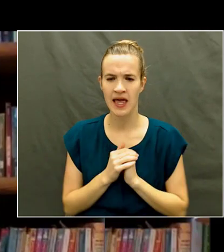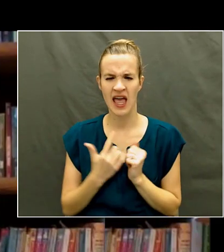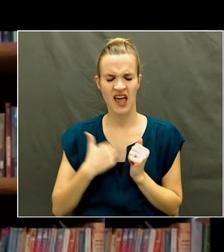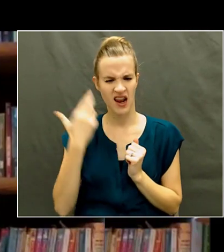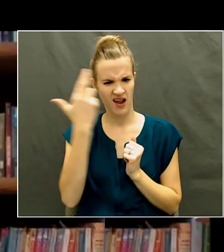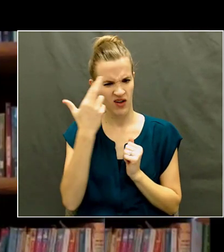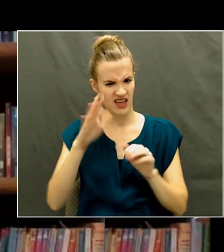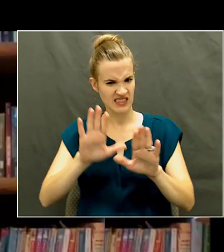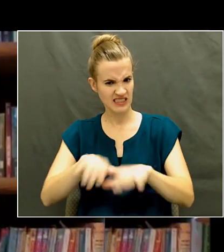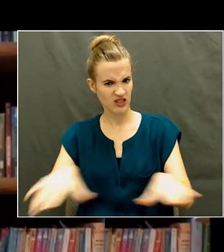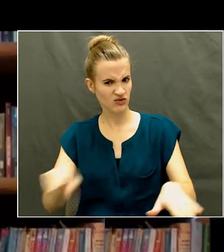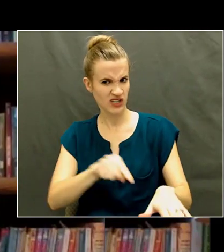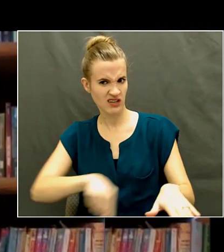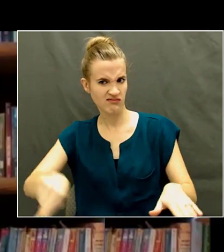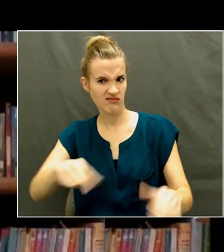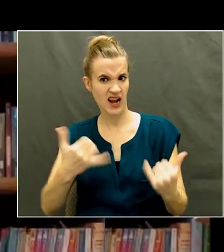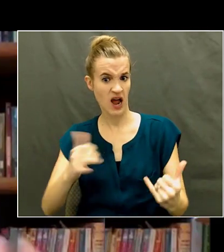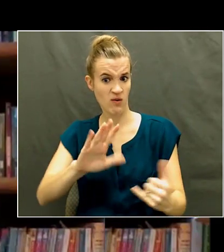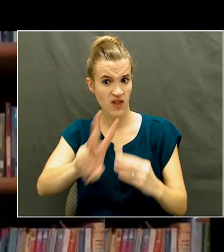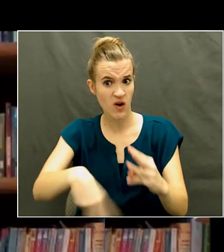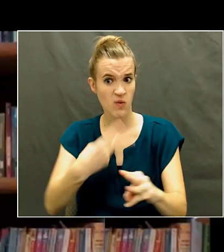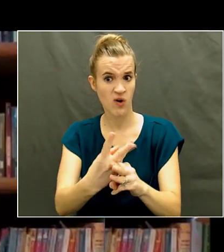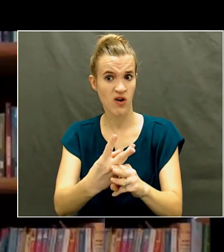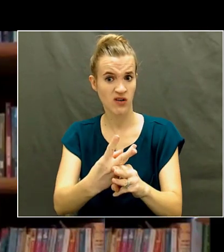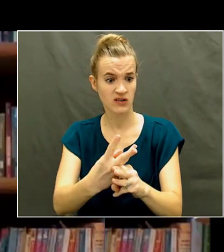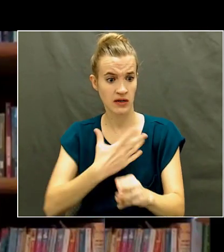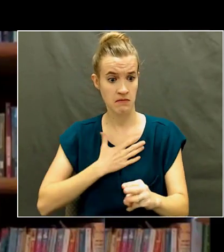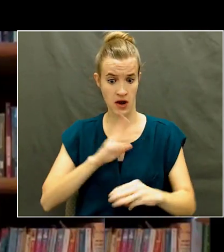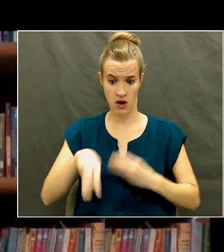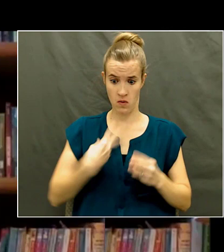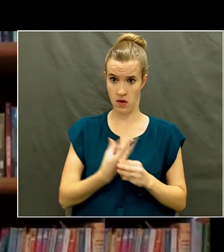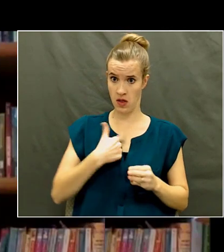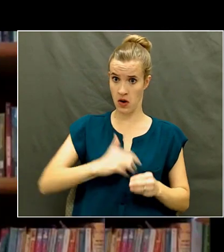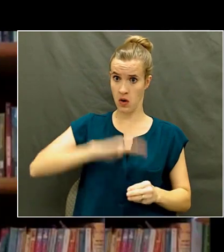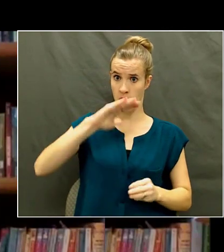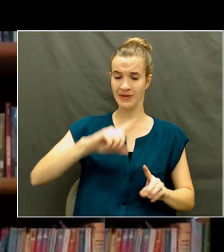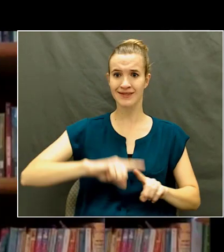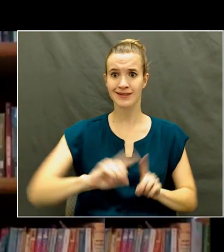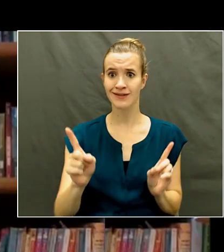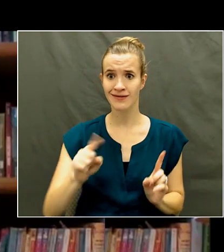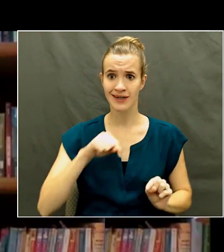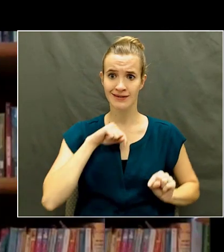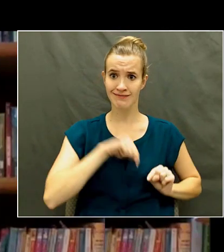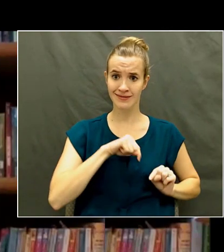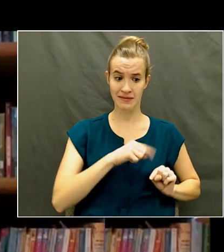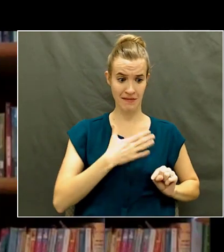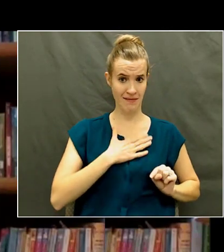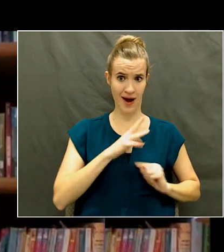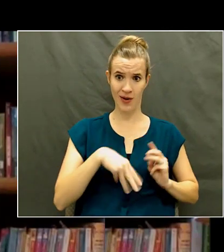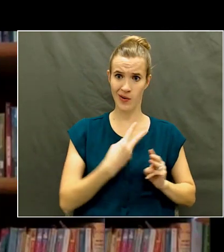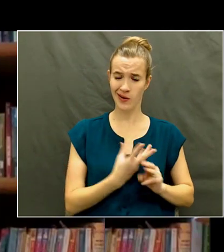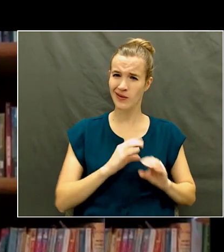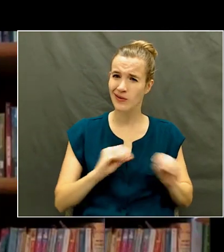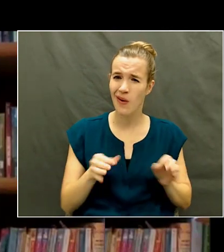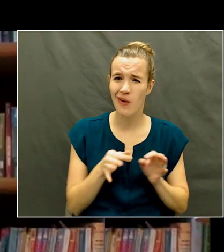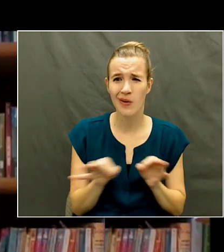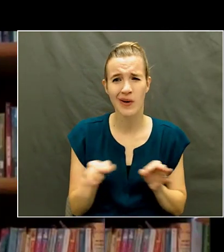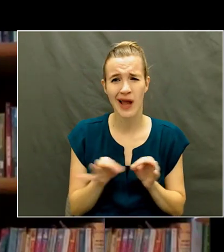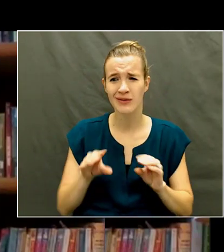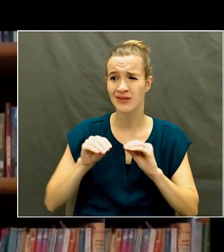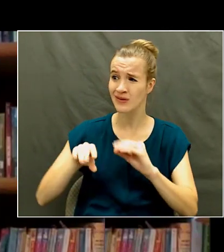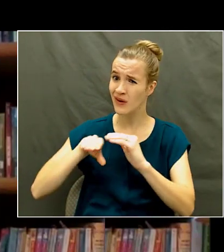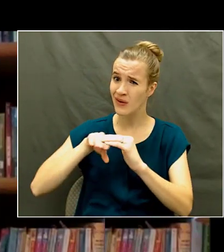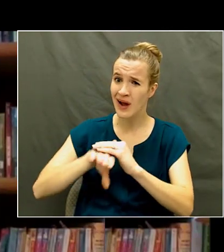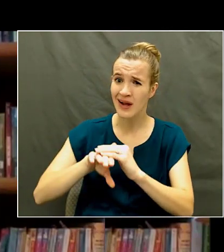like the world like I grew up in, a world without curb cuts, without closed captioning, a world where kids don't